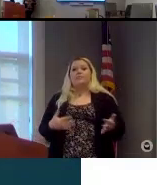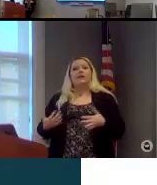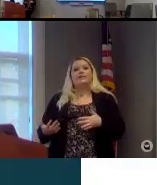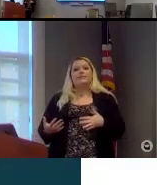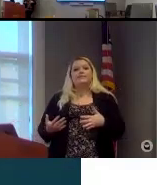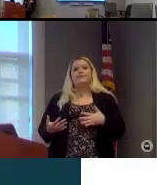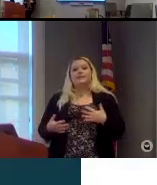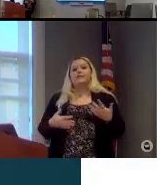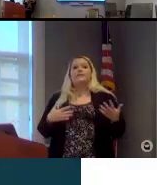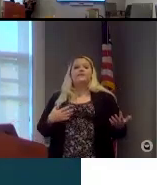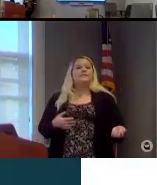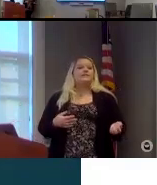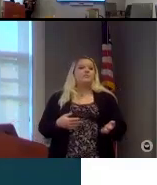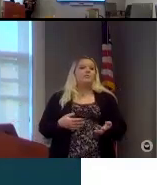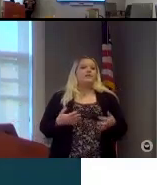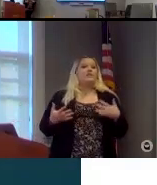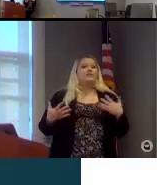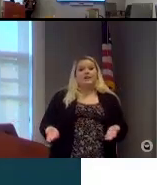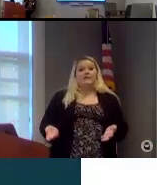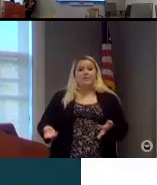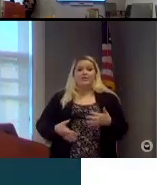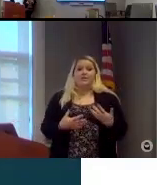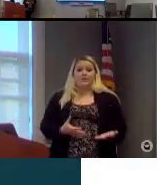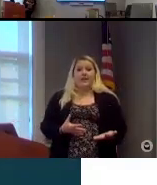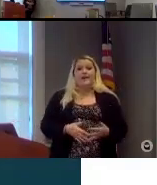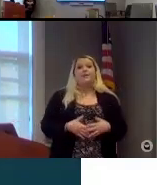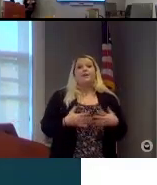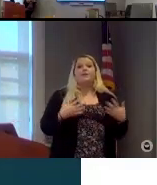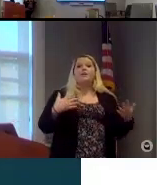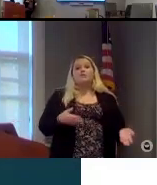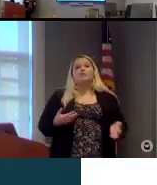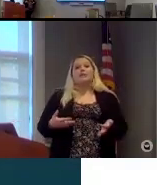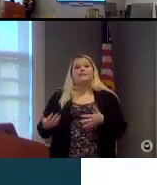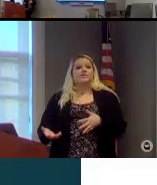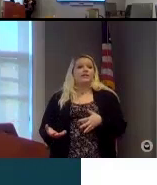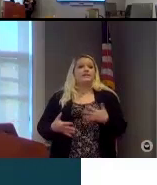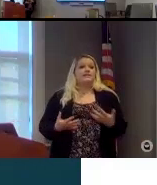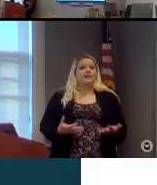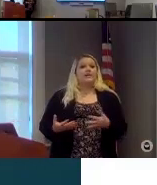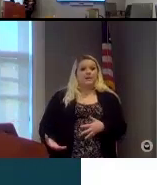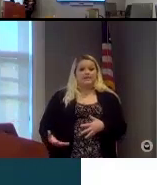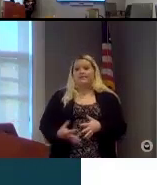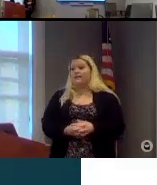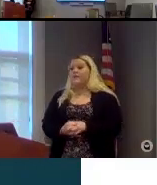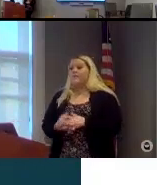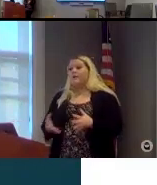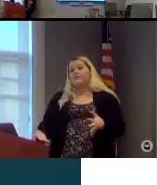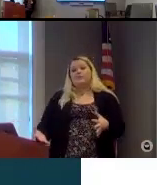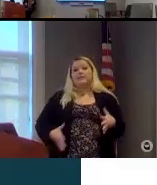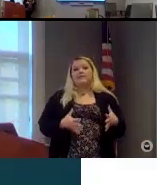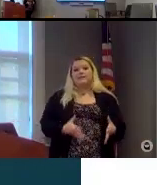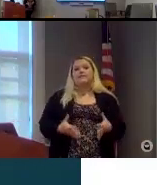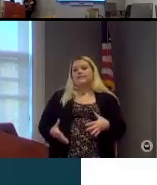reached out to a couple of experts in their field to see if they'd be willing to share their information on what they had about cultural heritage sites in Syria with us.